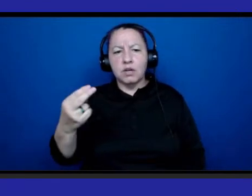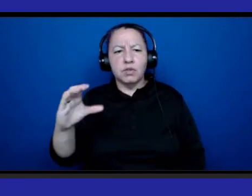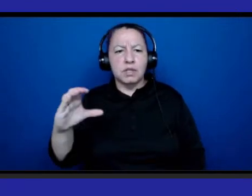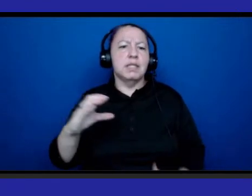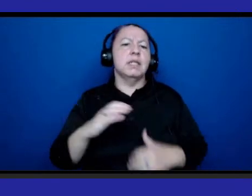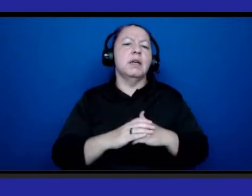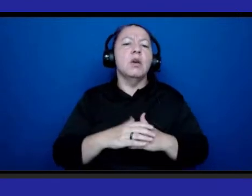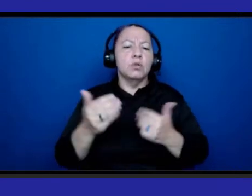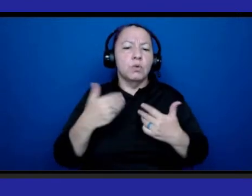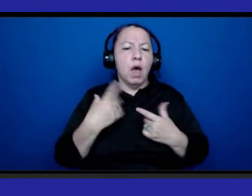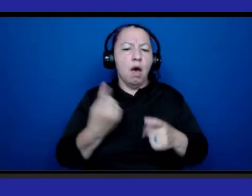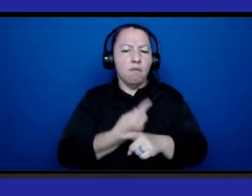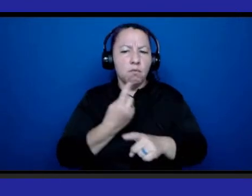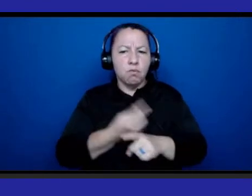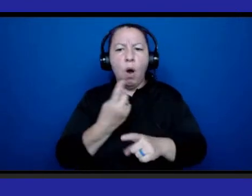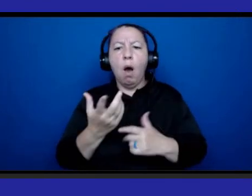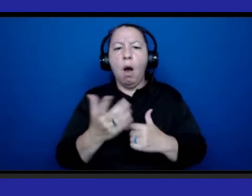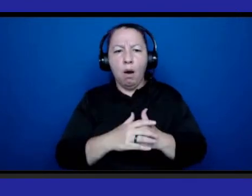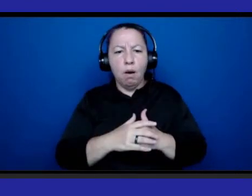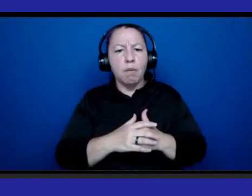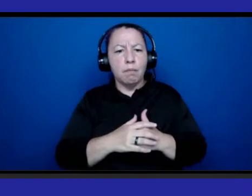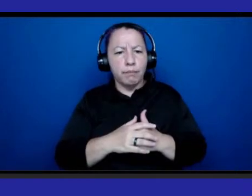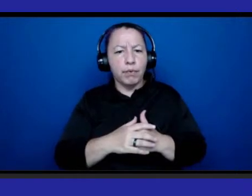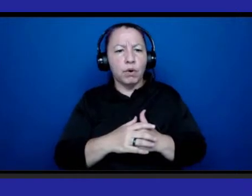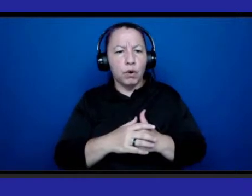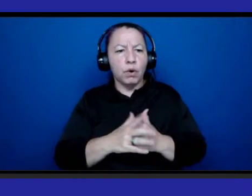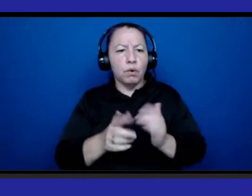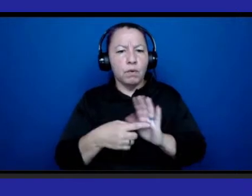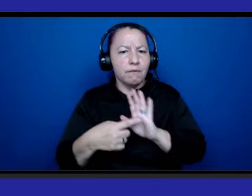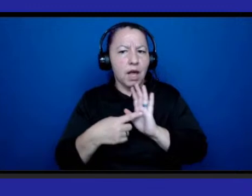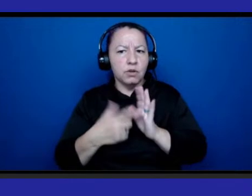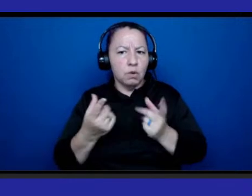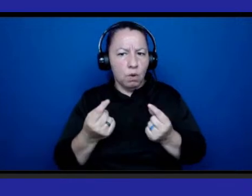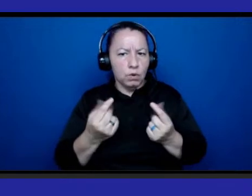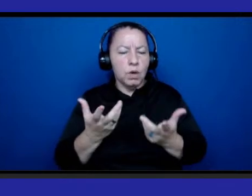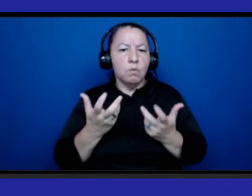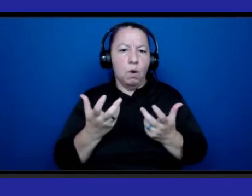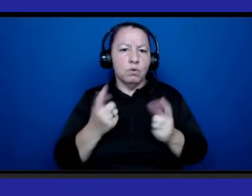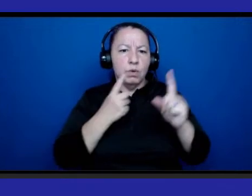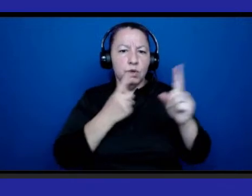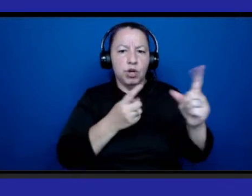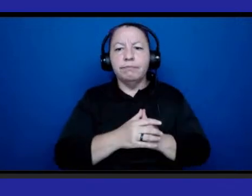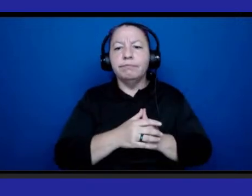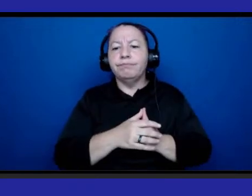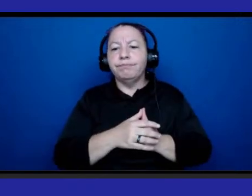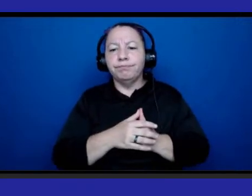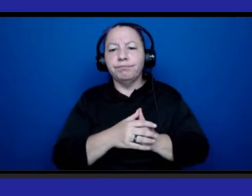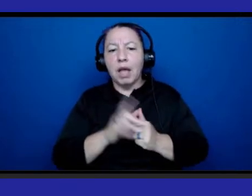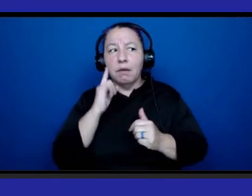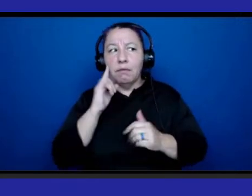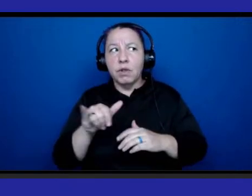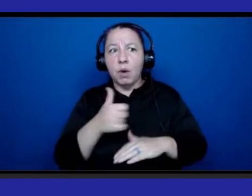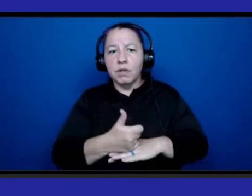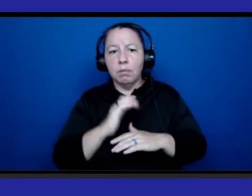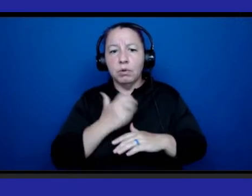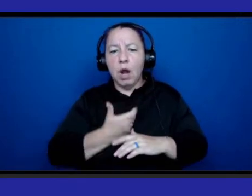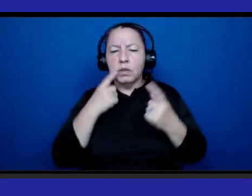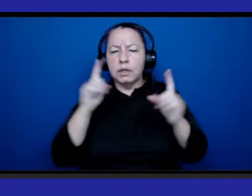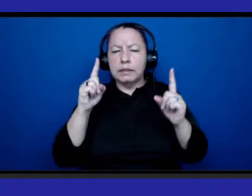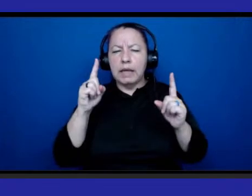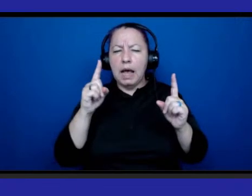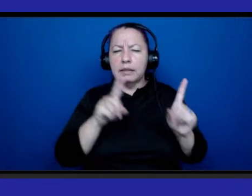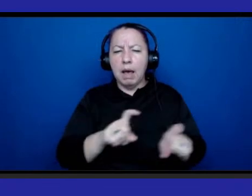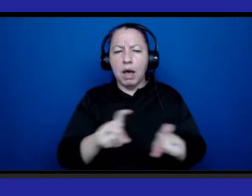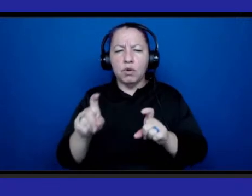reflection of what we're looking to achieve. And for that, we have established our success metrics to be the participation in the workshop, live